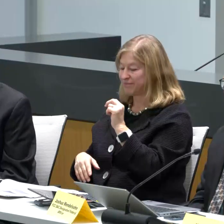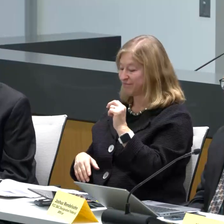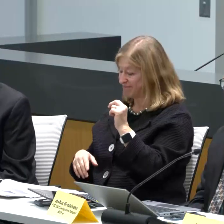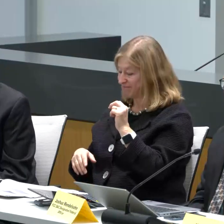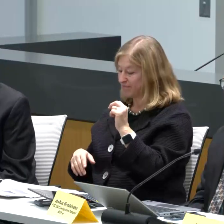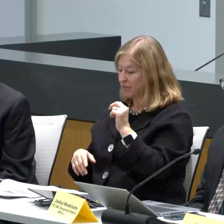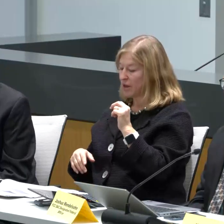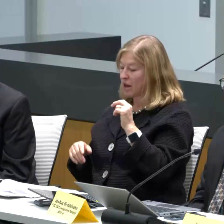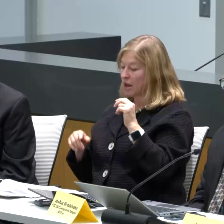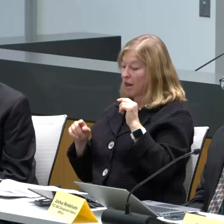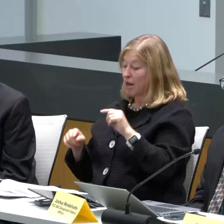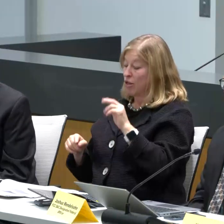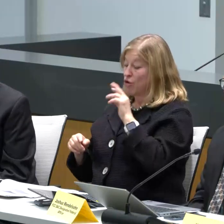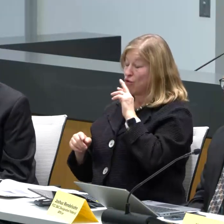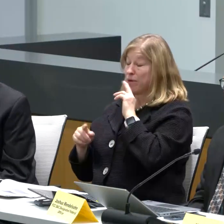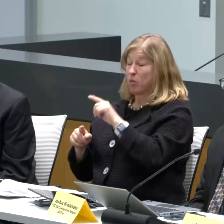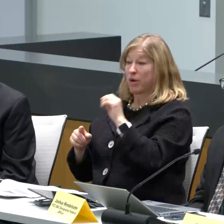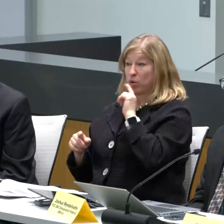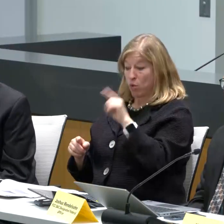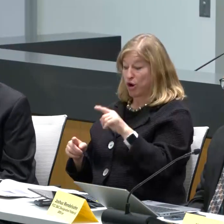and national origin.